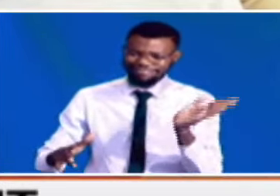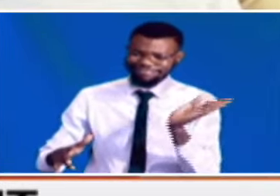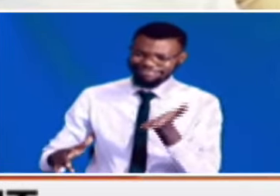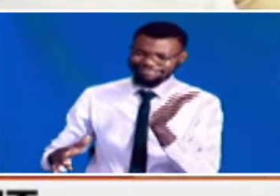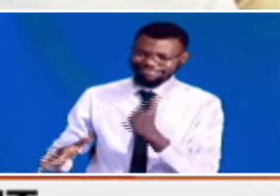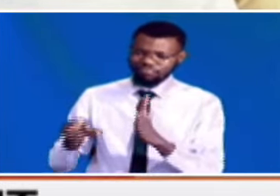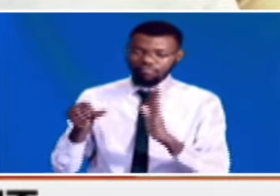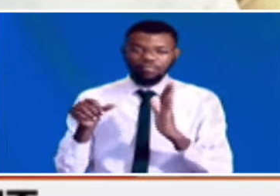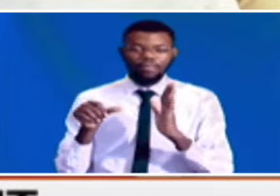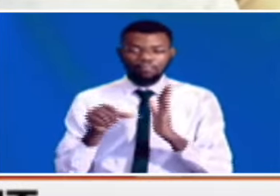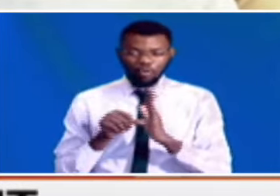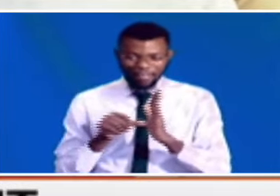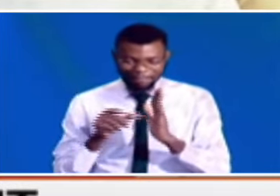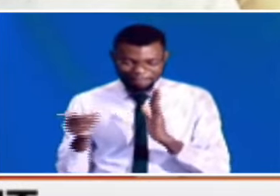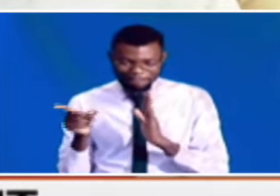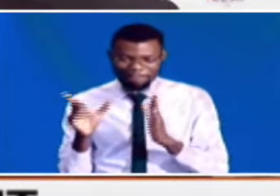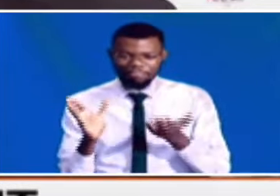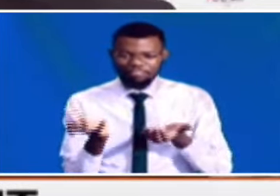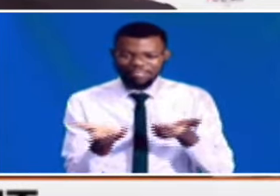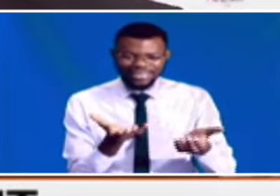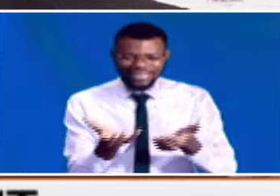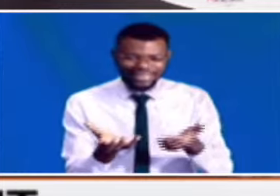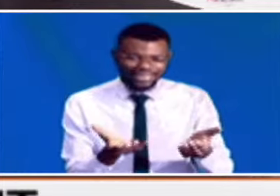that might stifle domestic businesses.